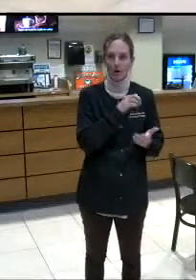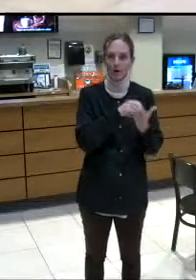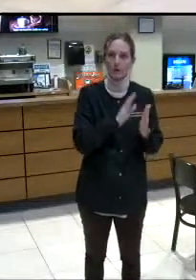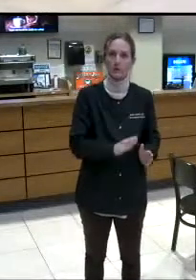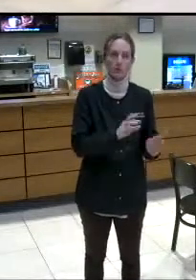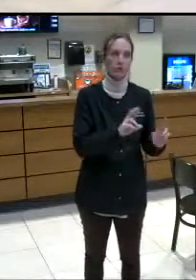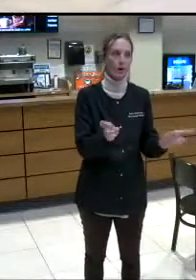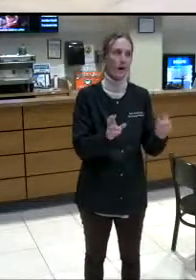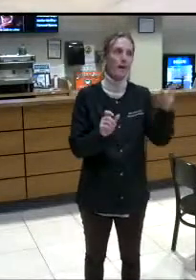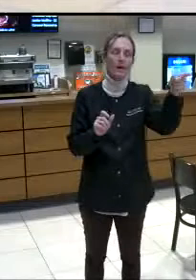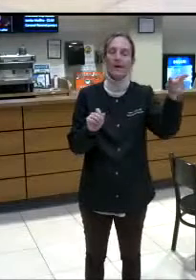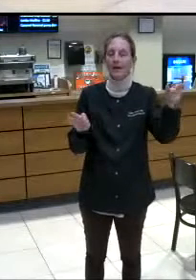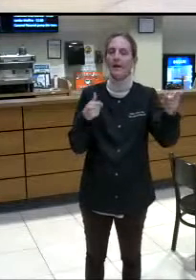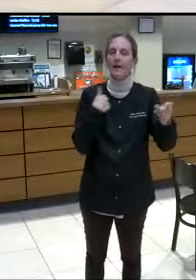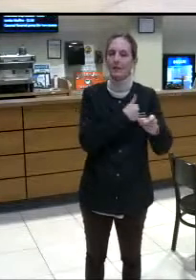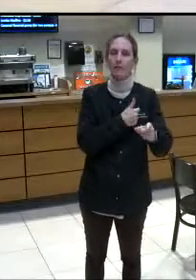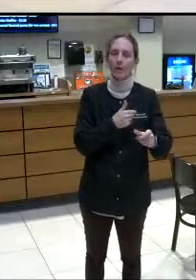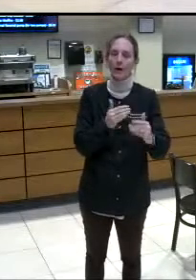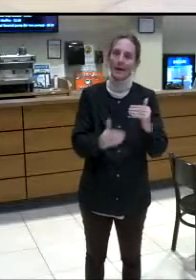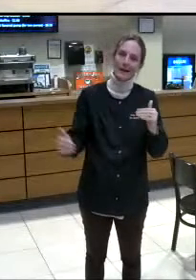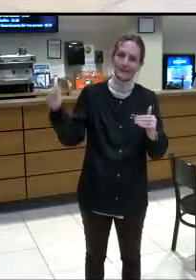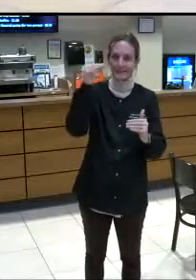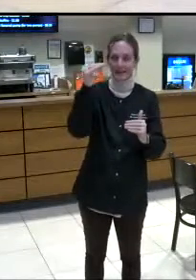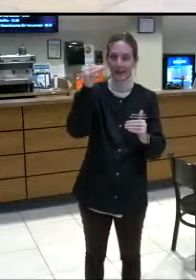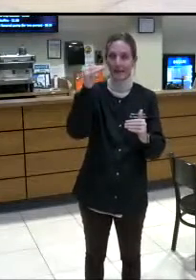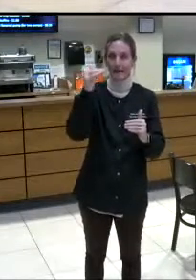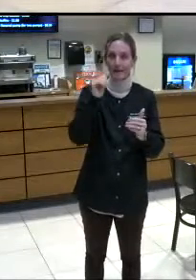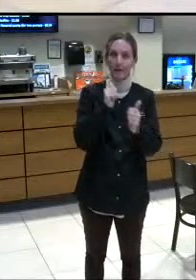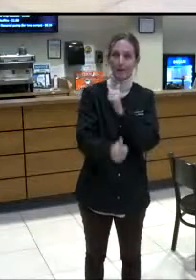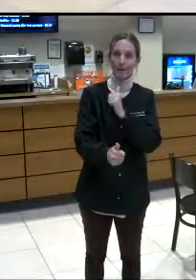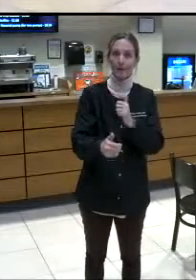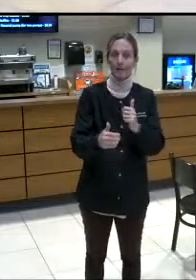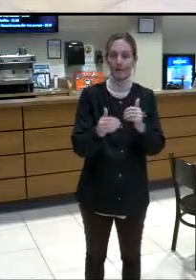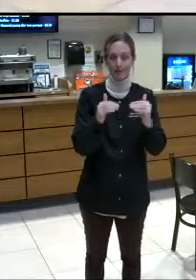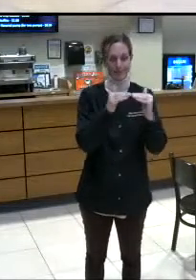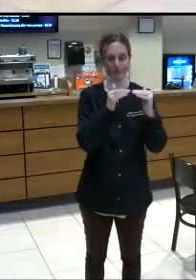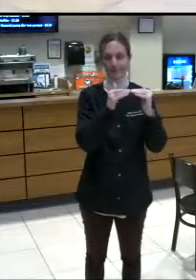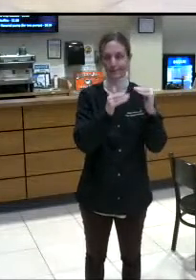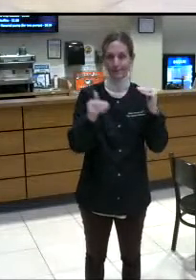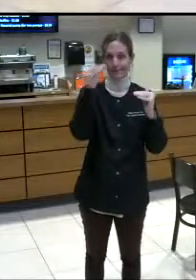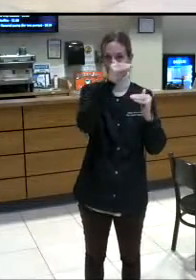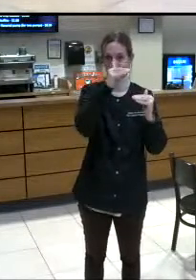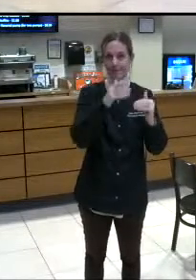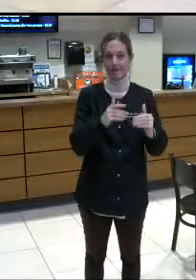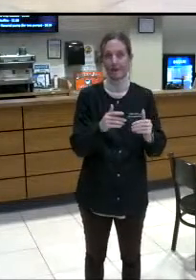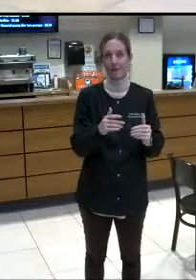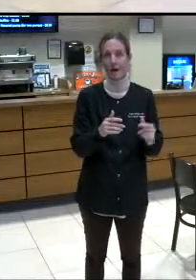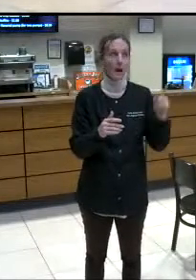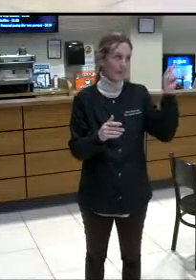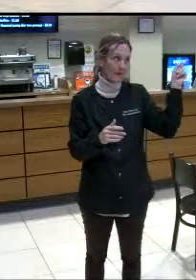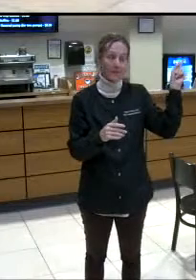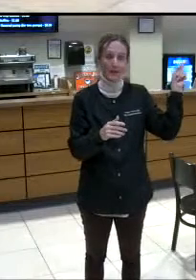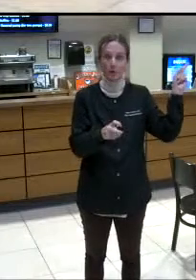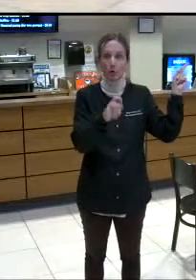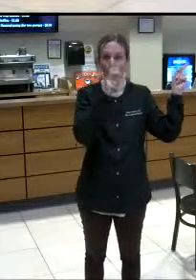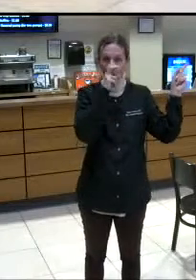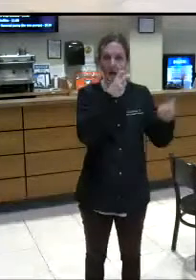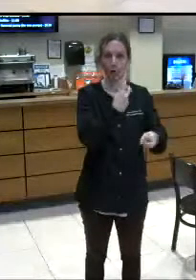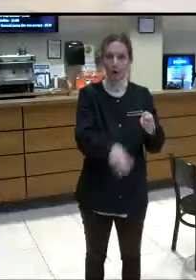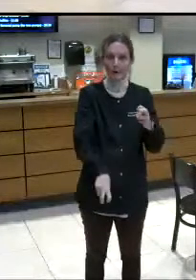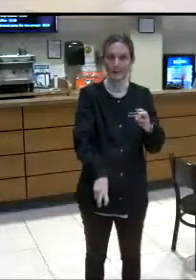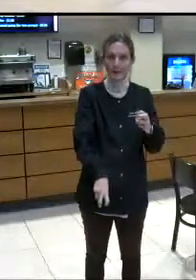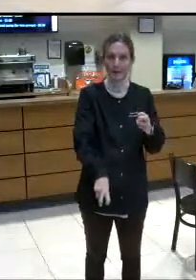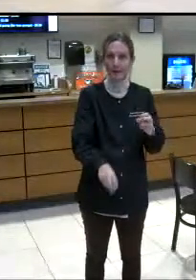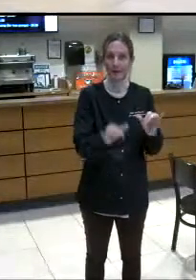I think that is fine. I think that these are really rigorous measures. I think that working towards these